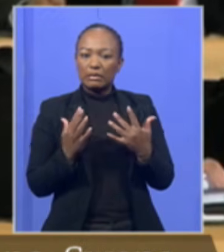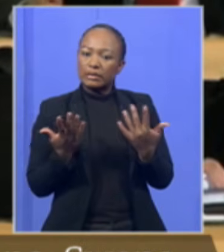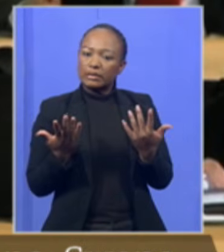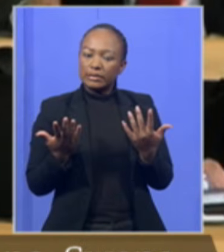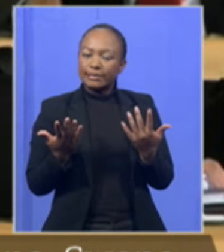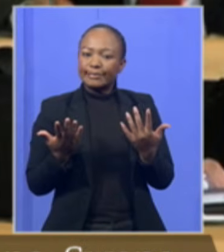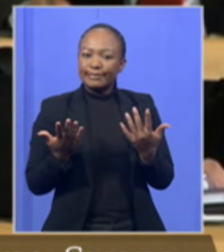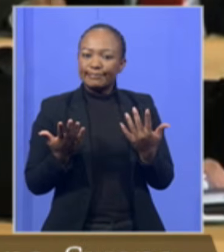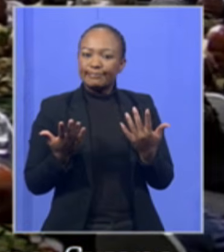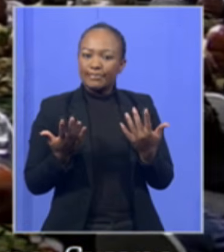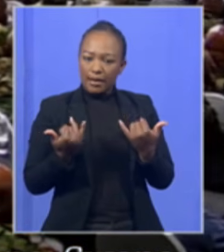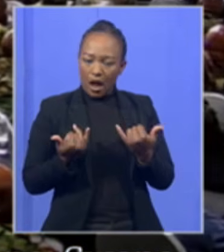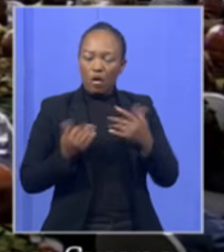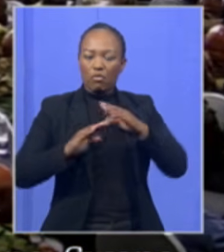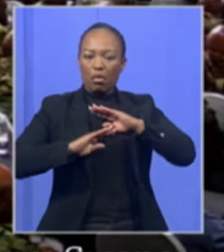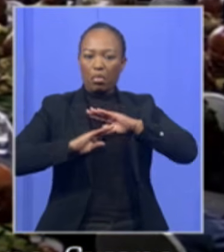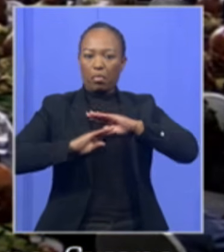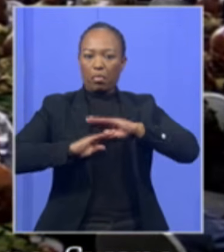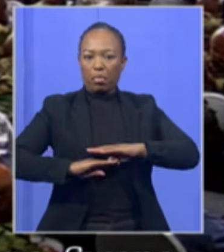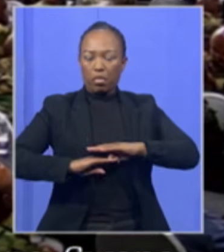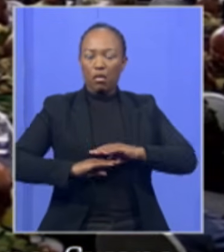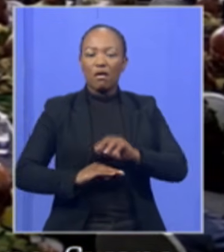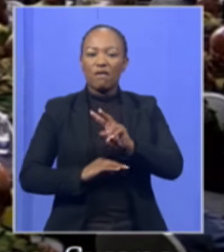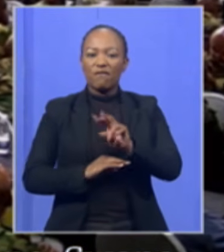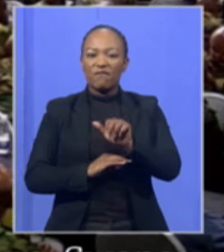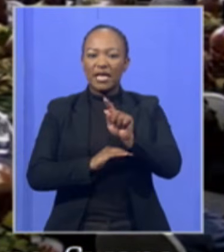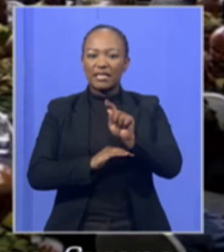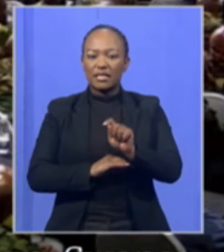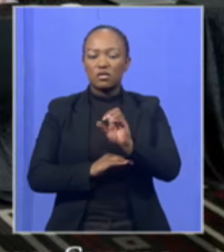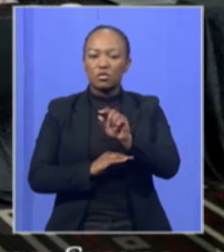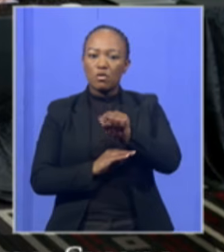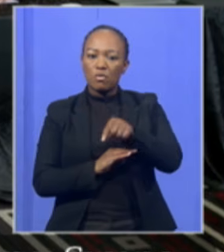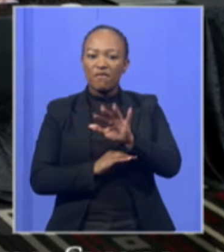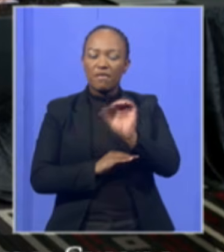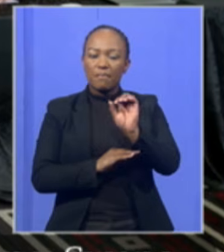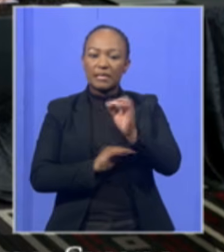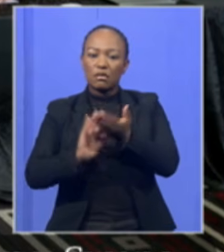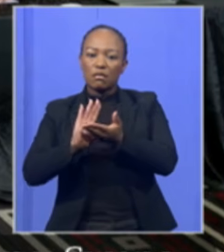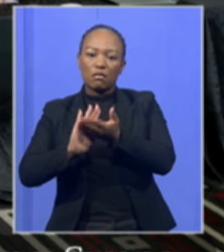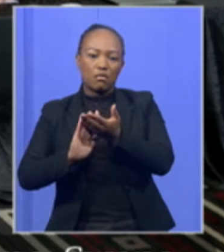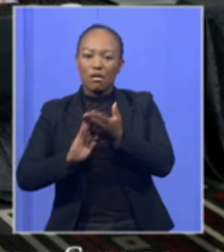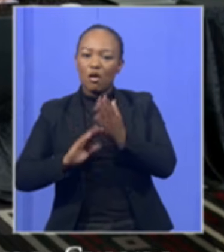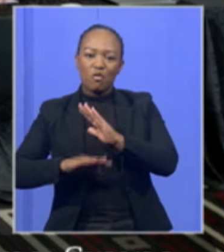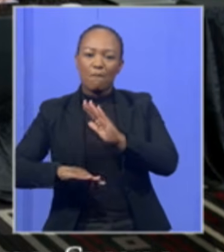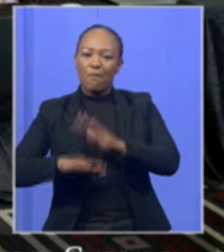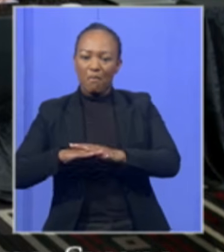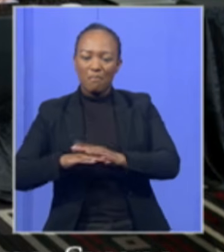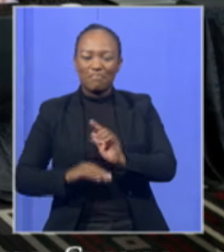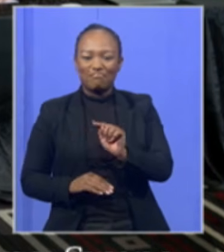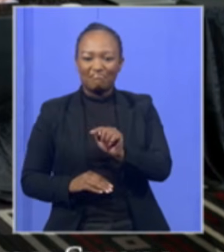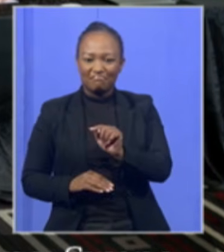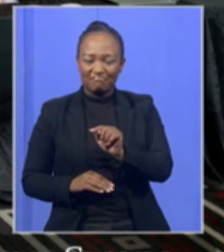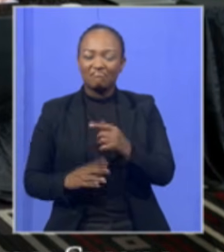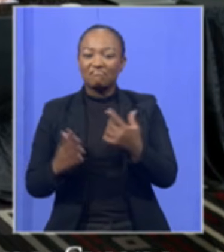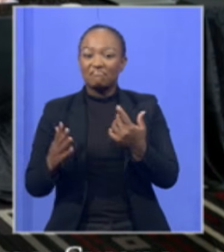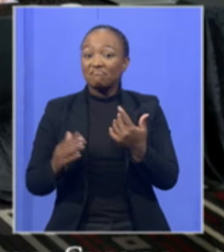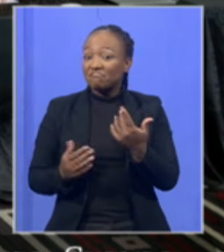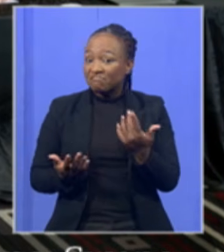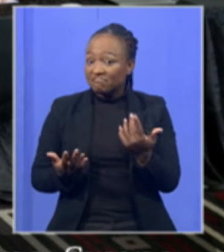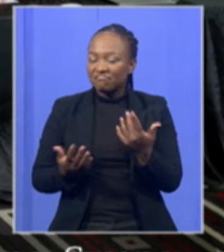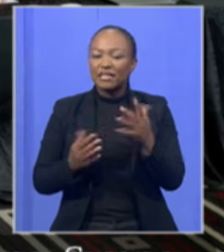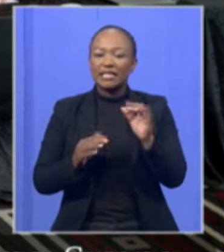gore motlhatloso wa VAT wa seripagare sa peresente ga o sa tlhole o tlile go diragadiwa. Le fa se e